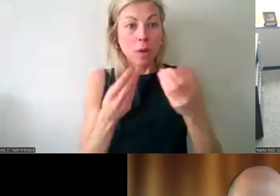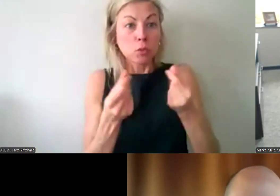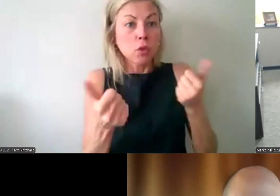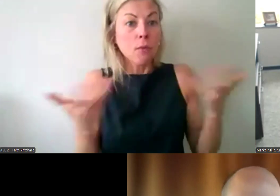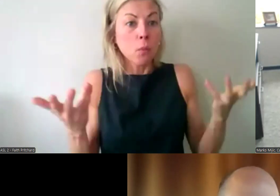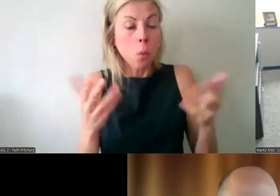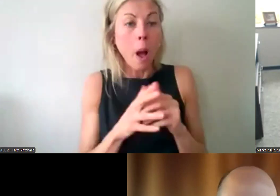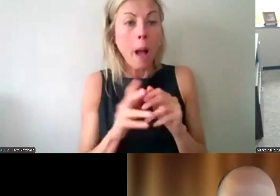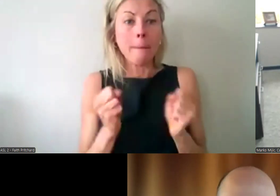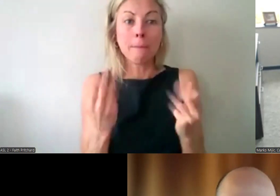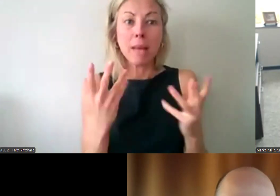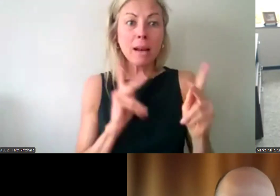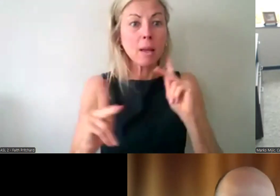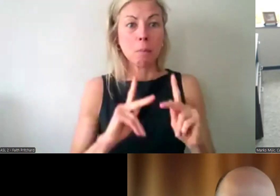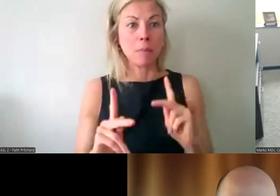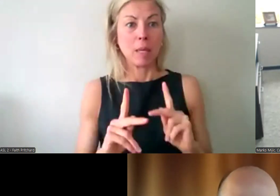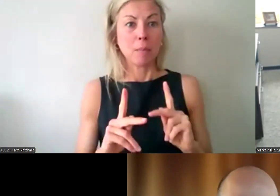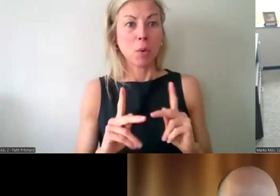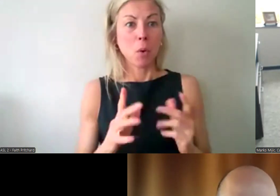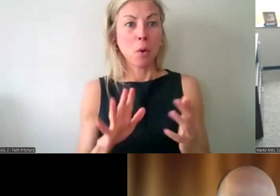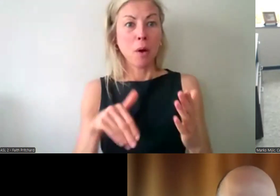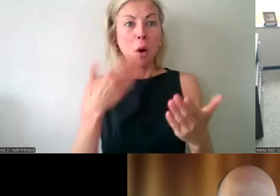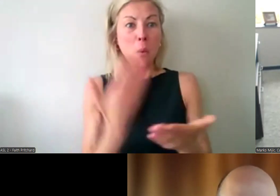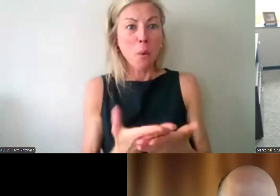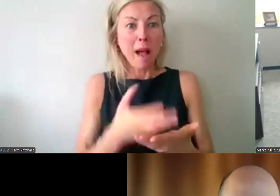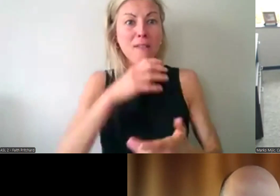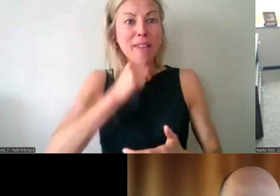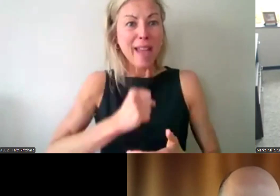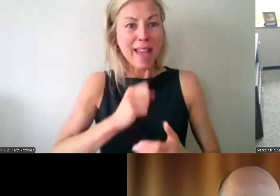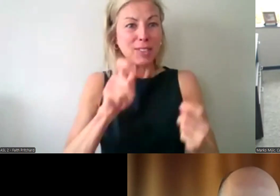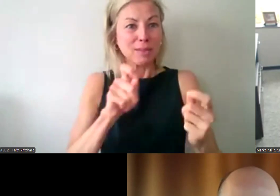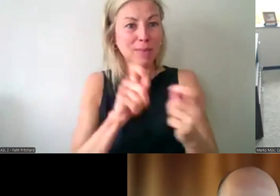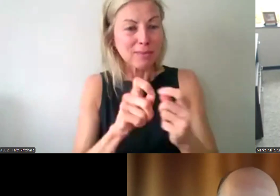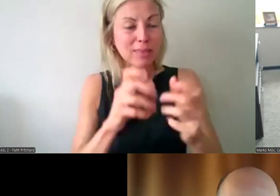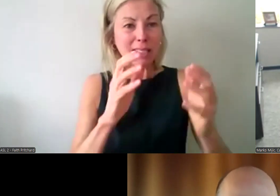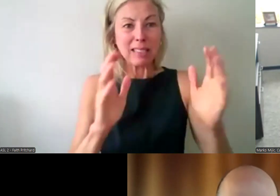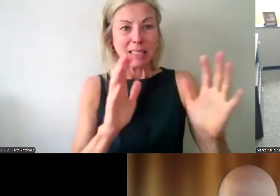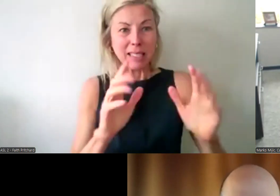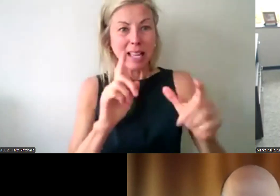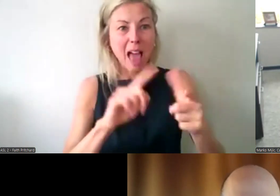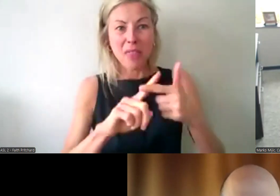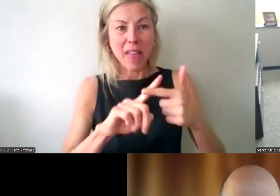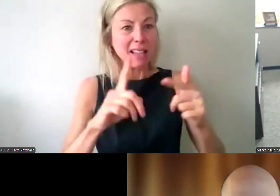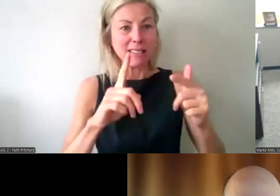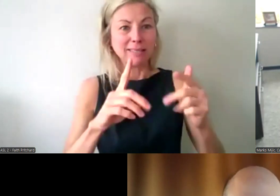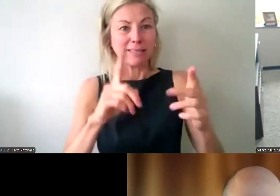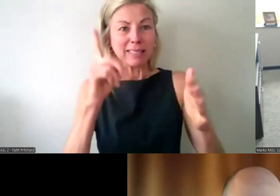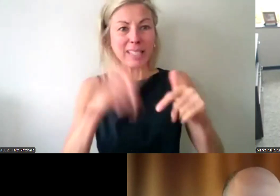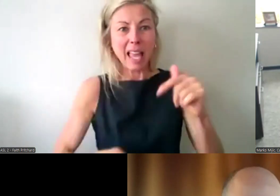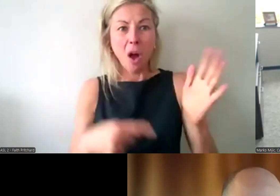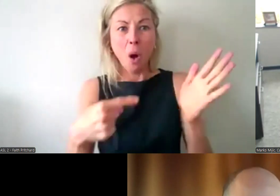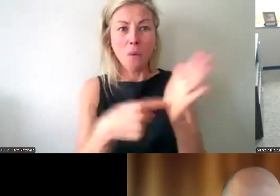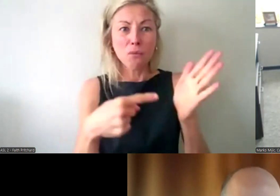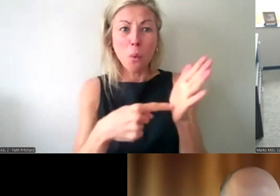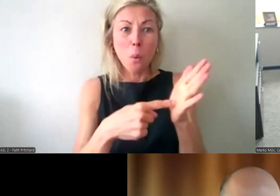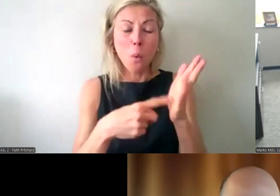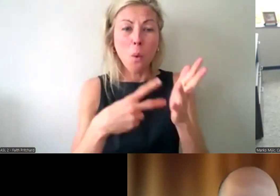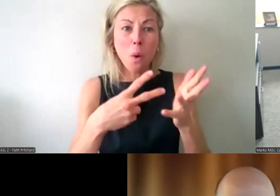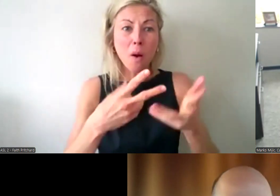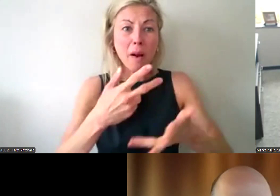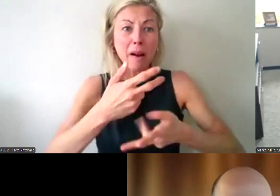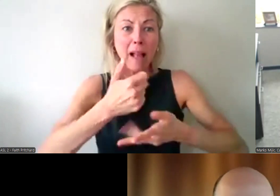people get to this point in their life or the life of a family member and they can't afford the care, whether the care that they're